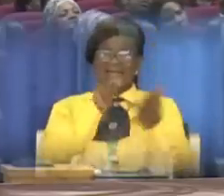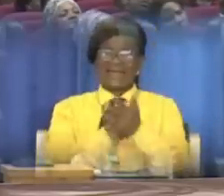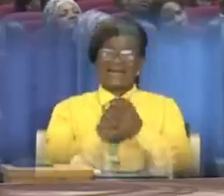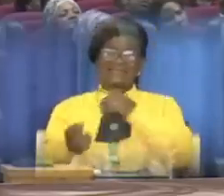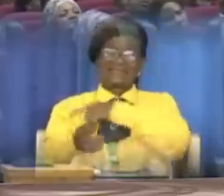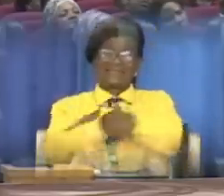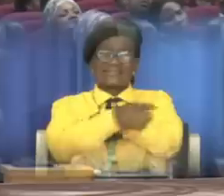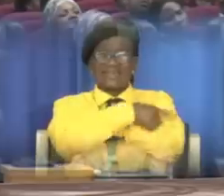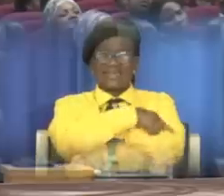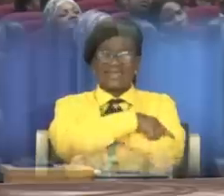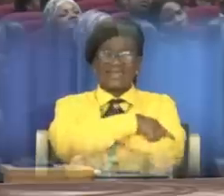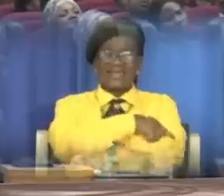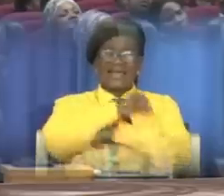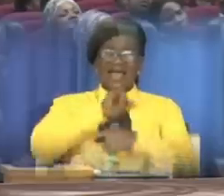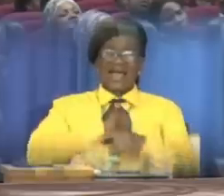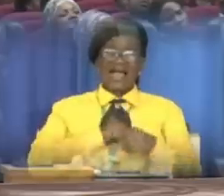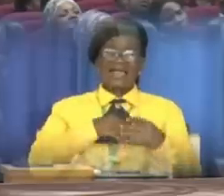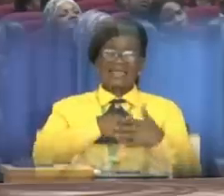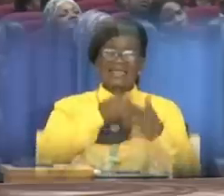I nearly died.